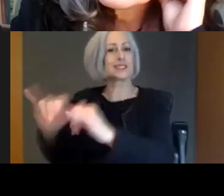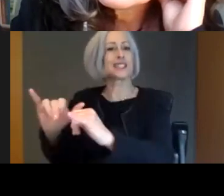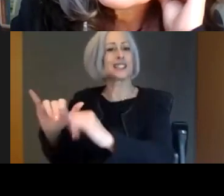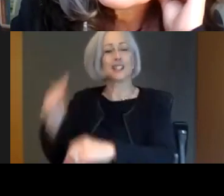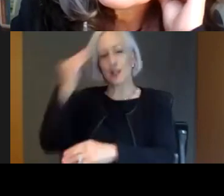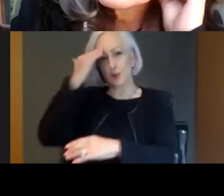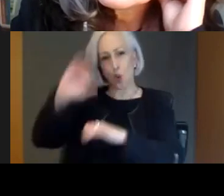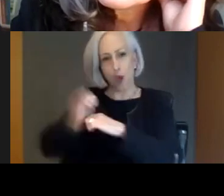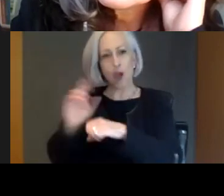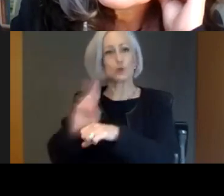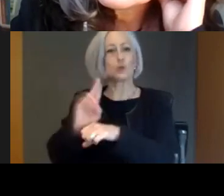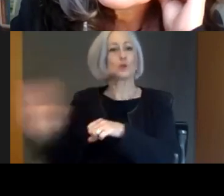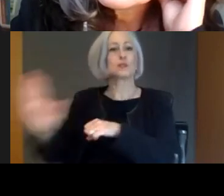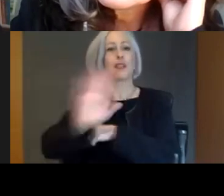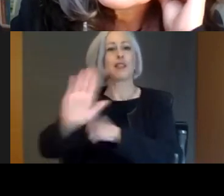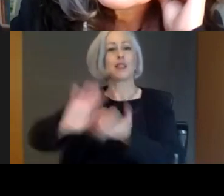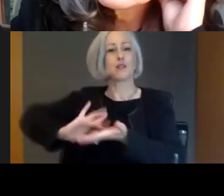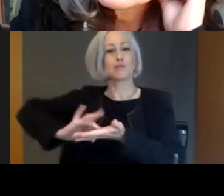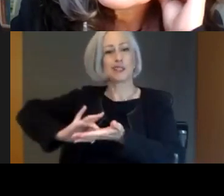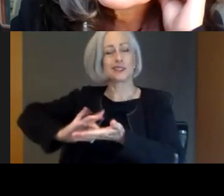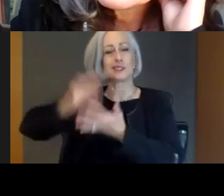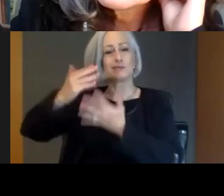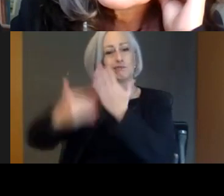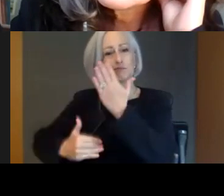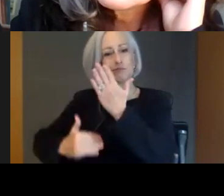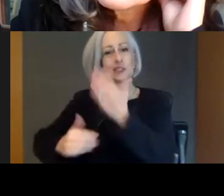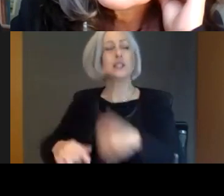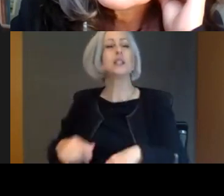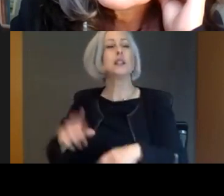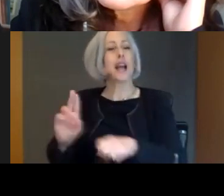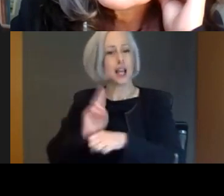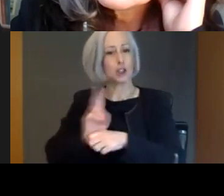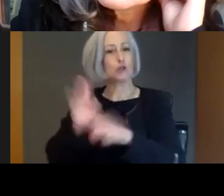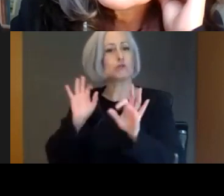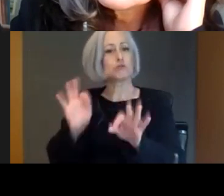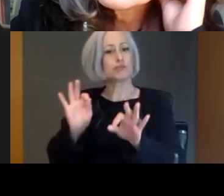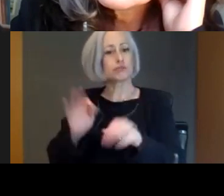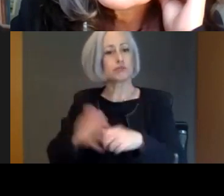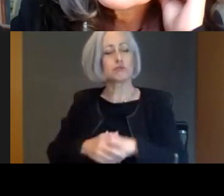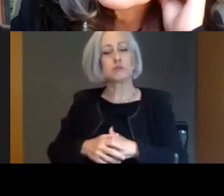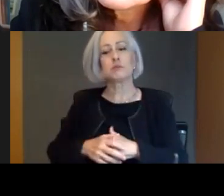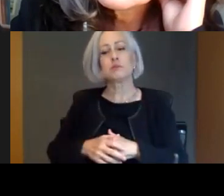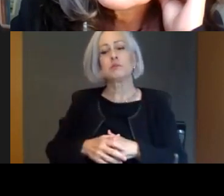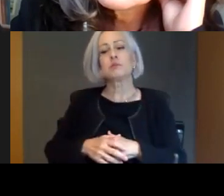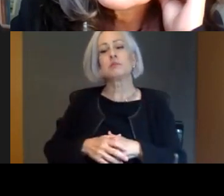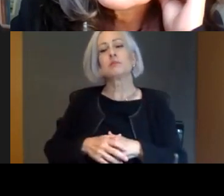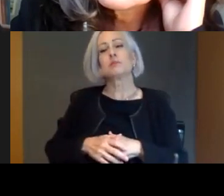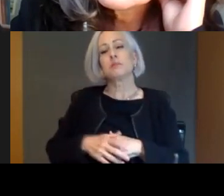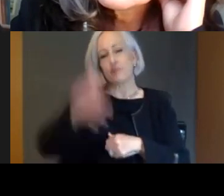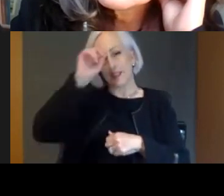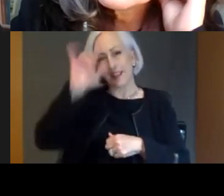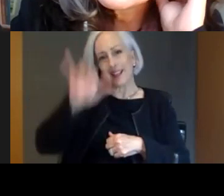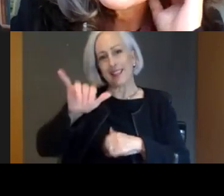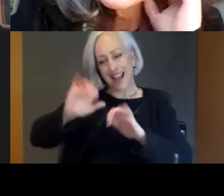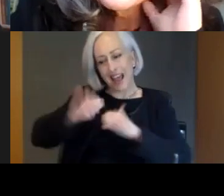the medicines they have, and they use them well. And I think that's how we can learn